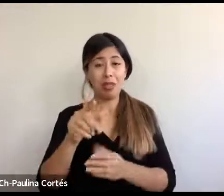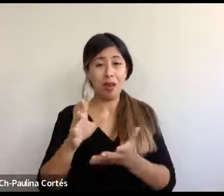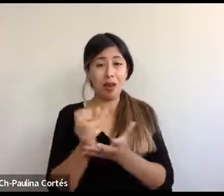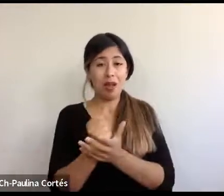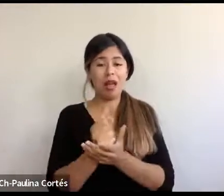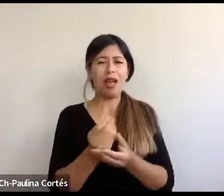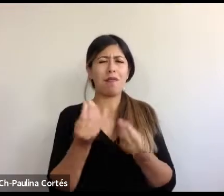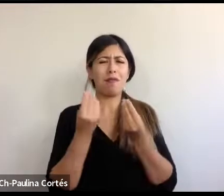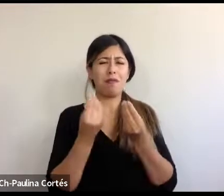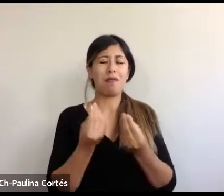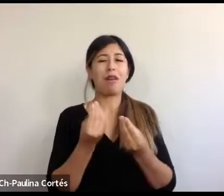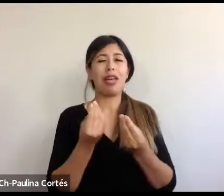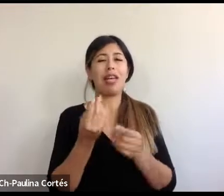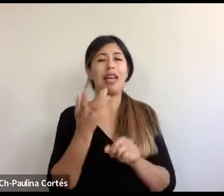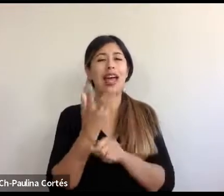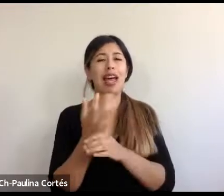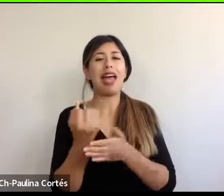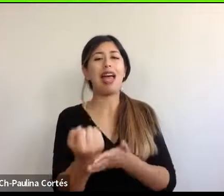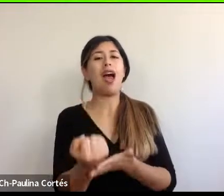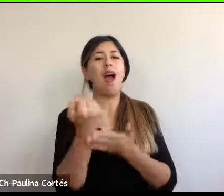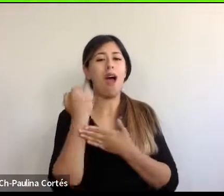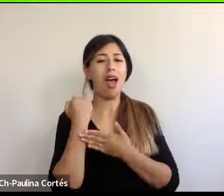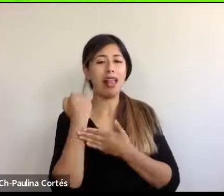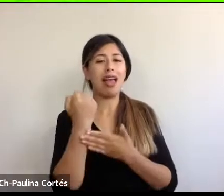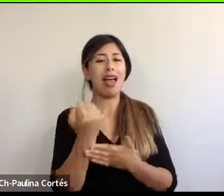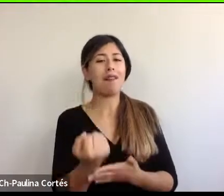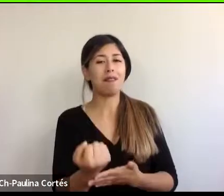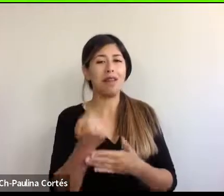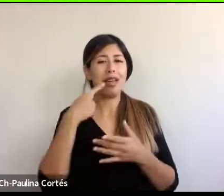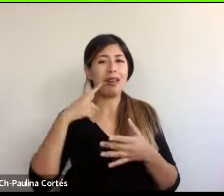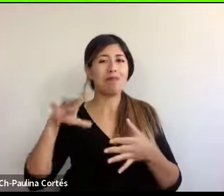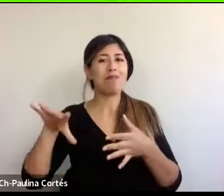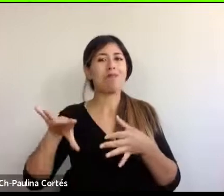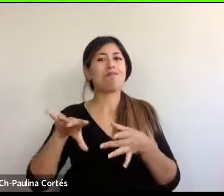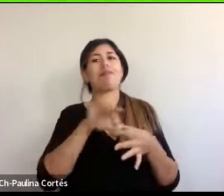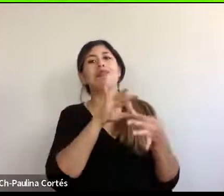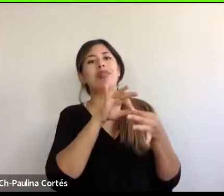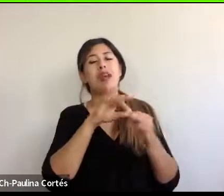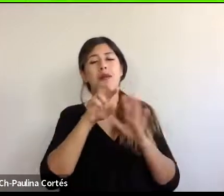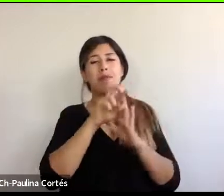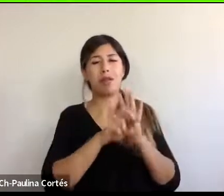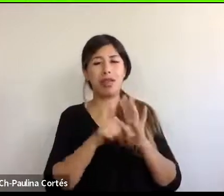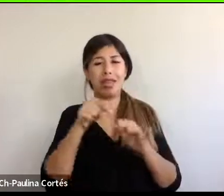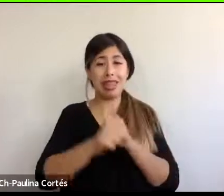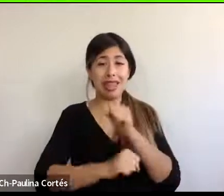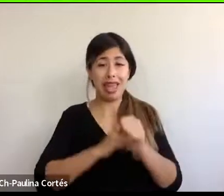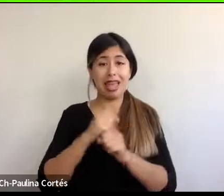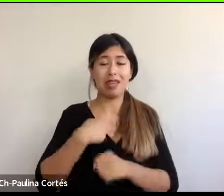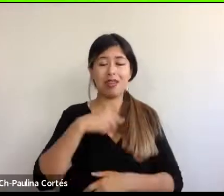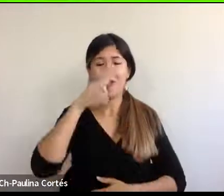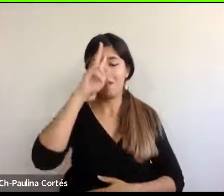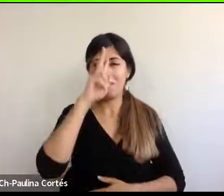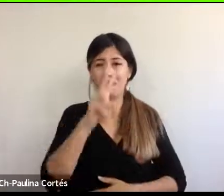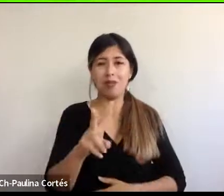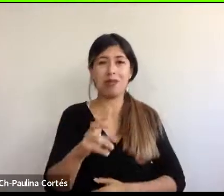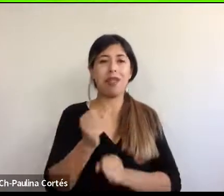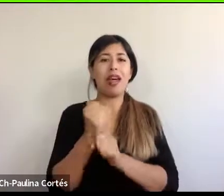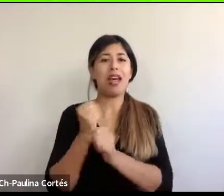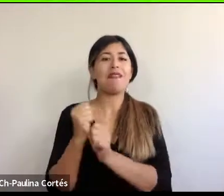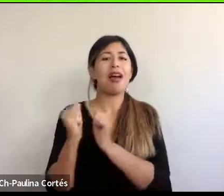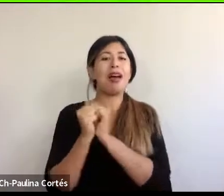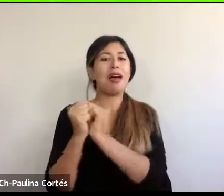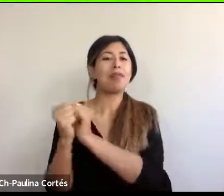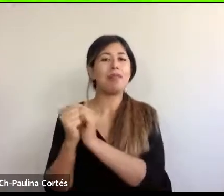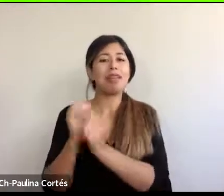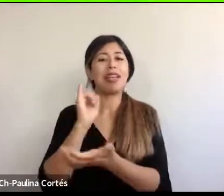them. I had the honor this year to work closely with the Institute of Documentary Film. And I can honestly say that if